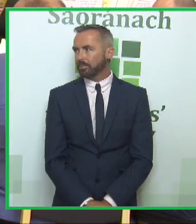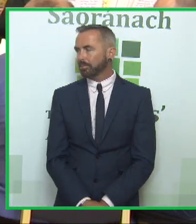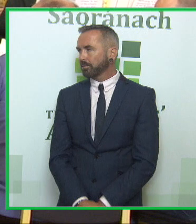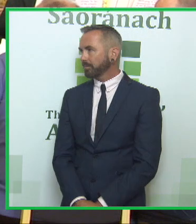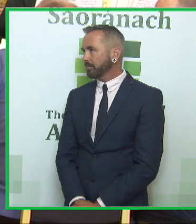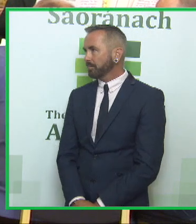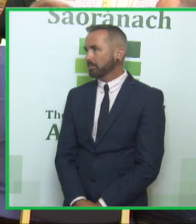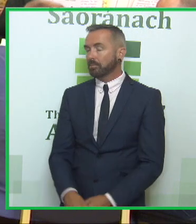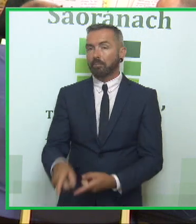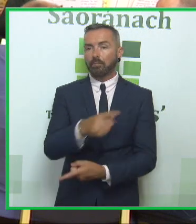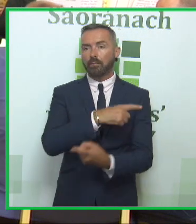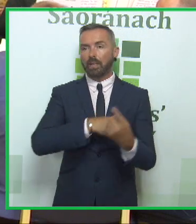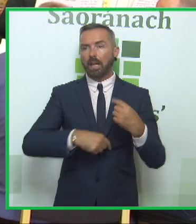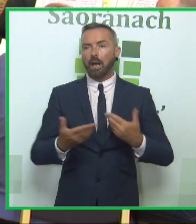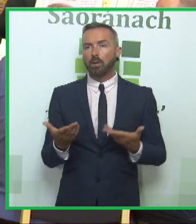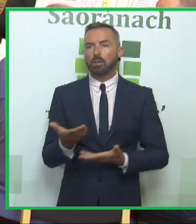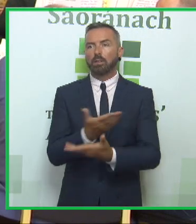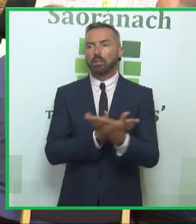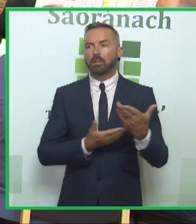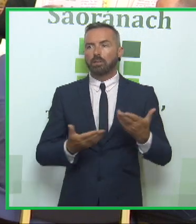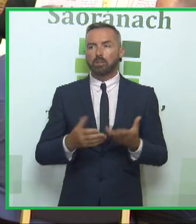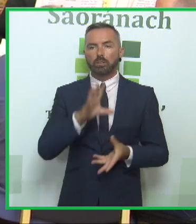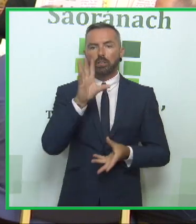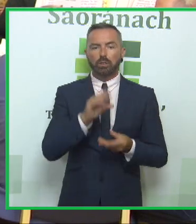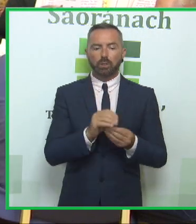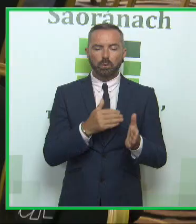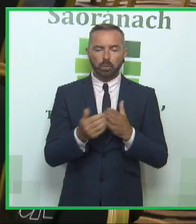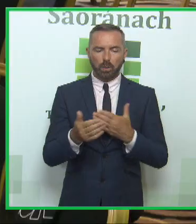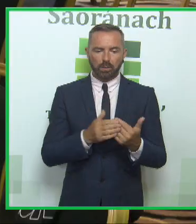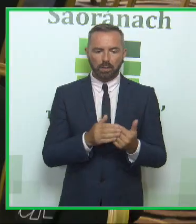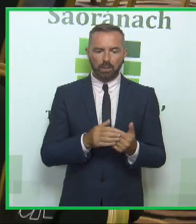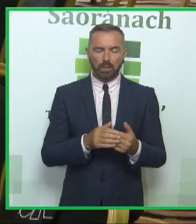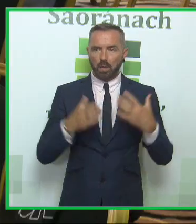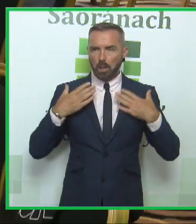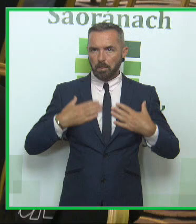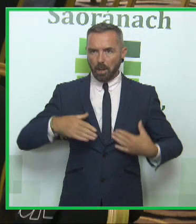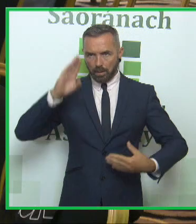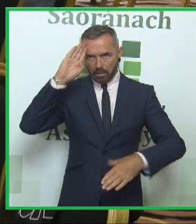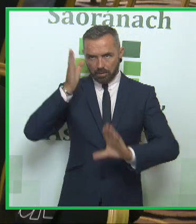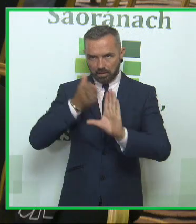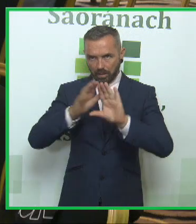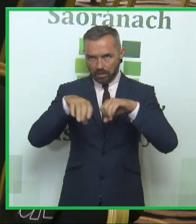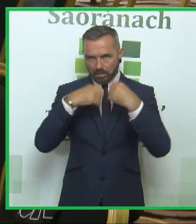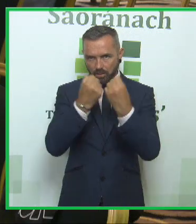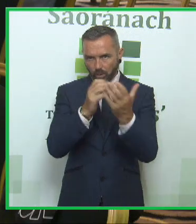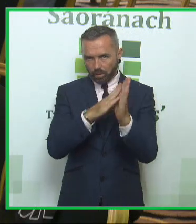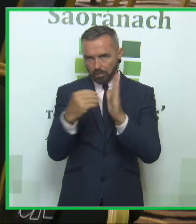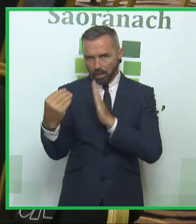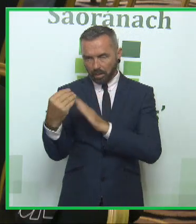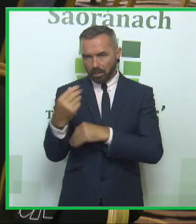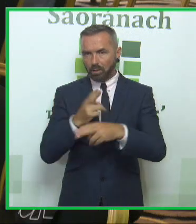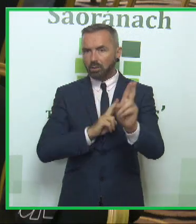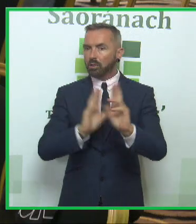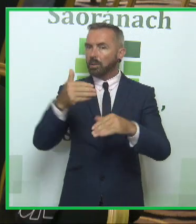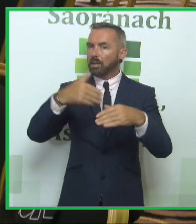So our discussion came to the conclusion of that the biopsychosocial model should be made a